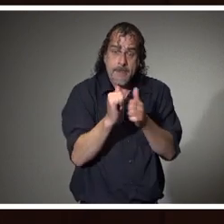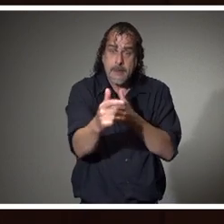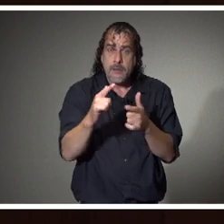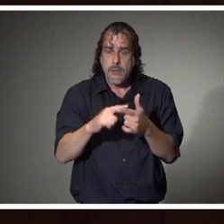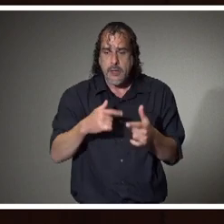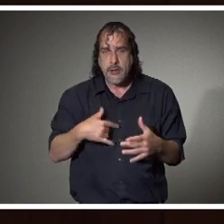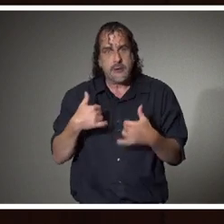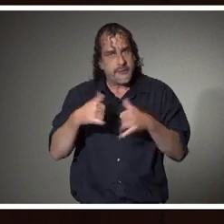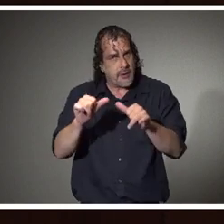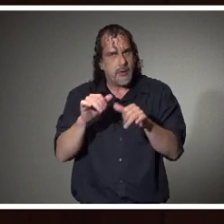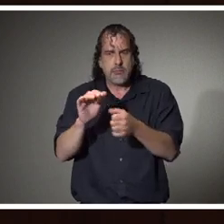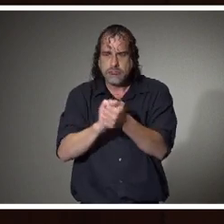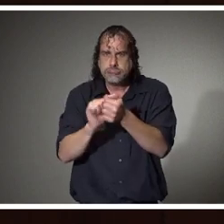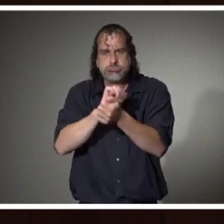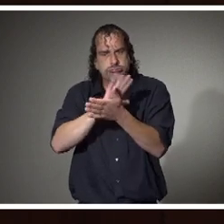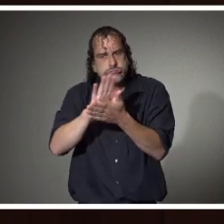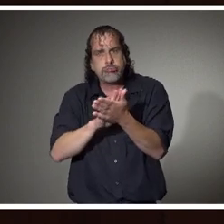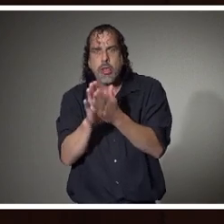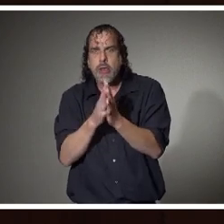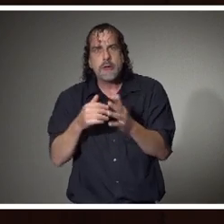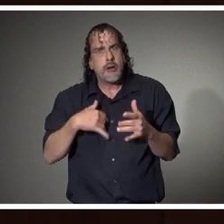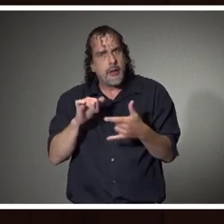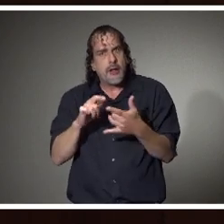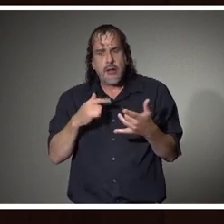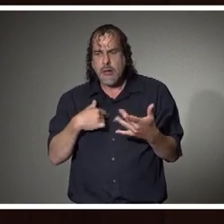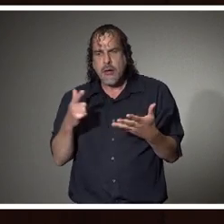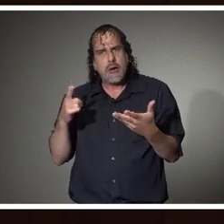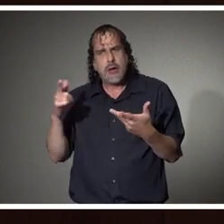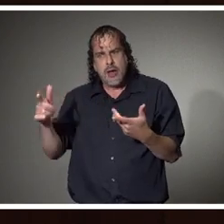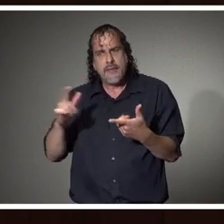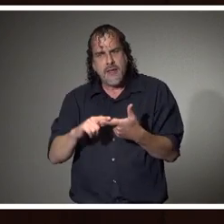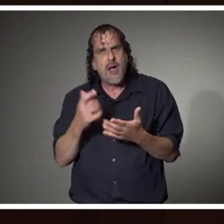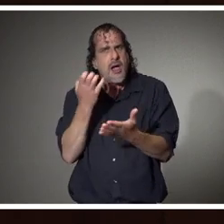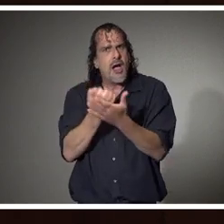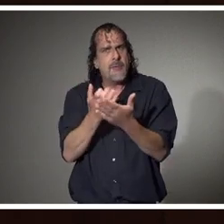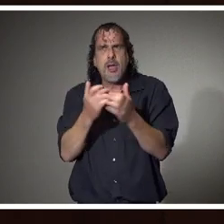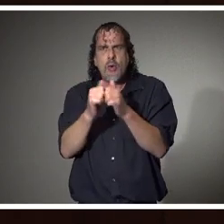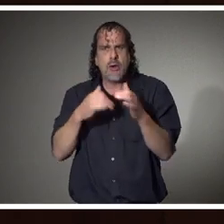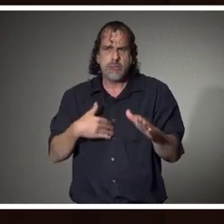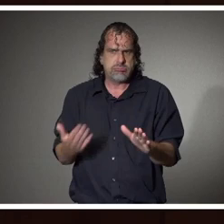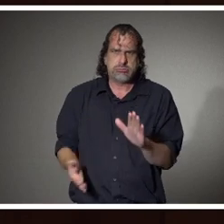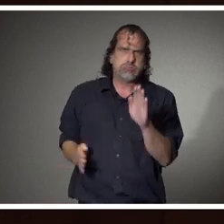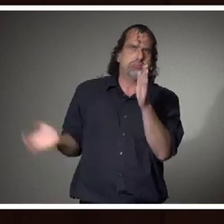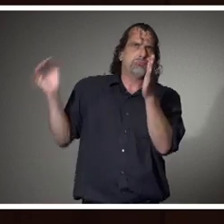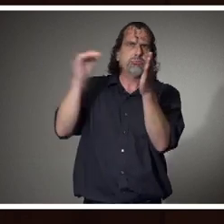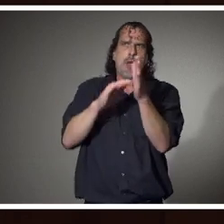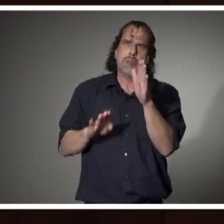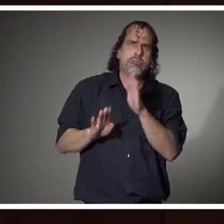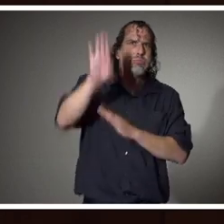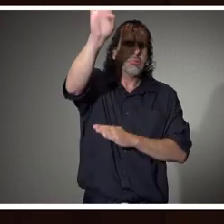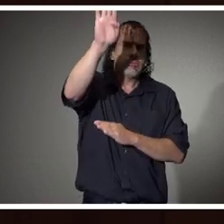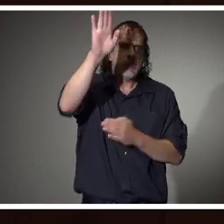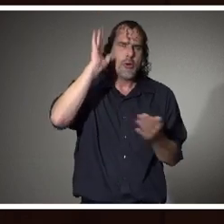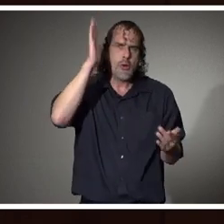practices. This economy is going to rebound. It's going to come back, but it's because we're doing the right things.